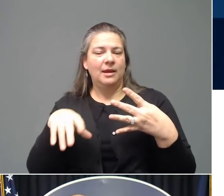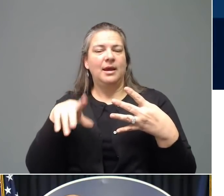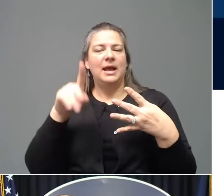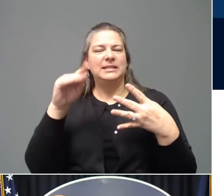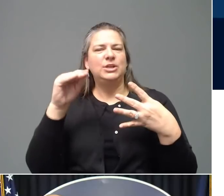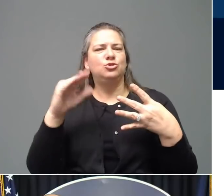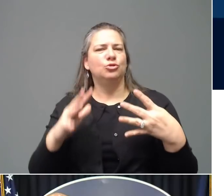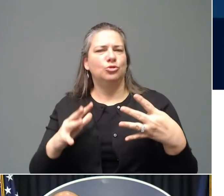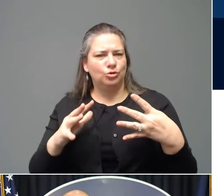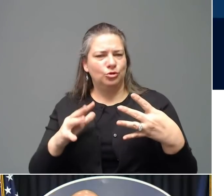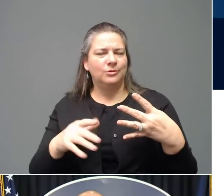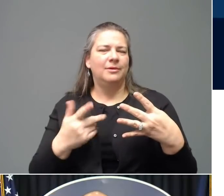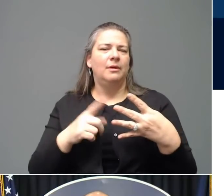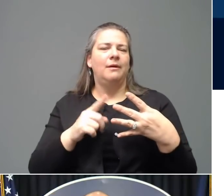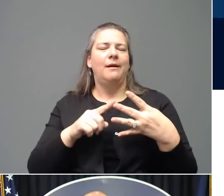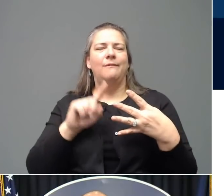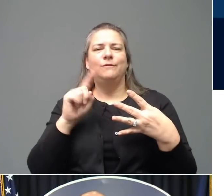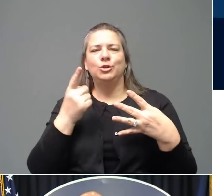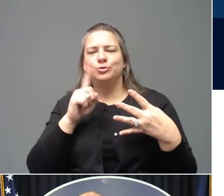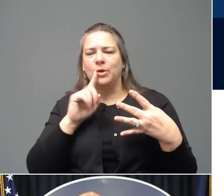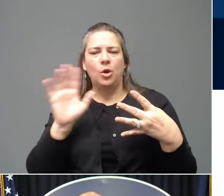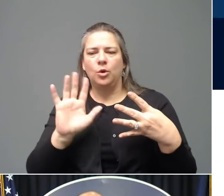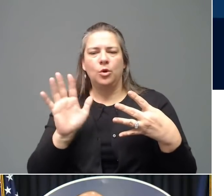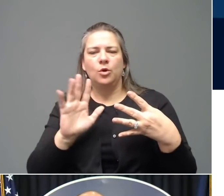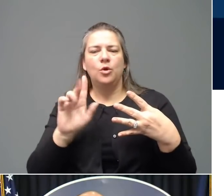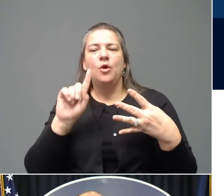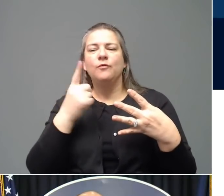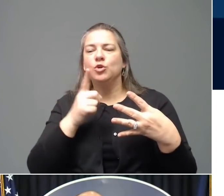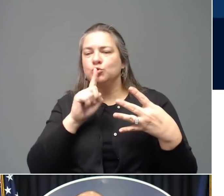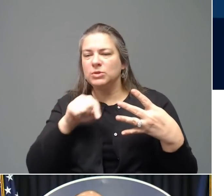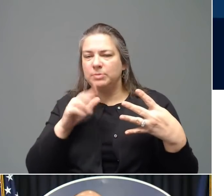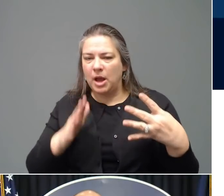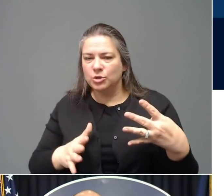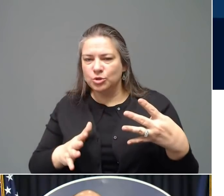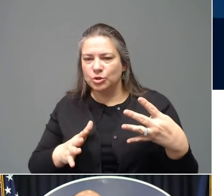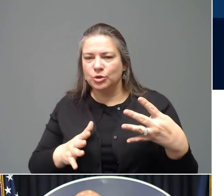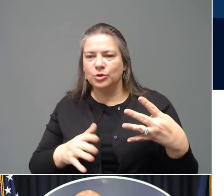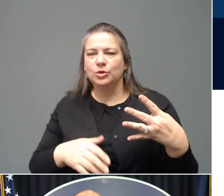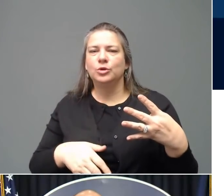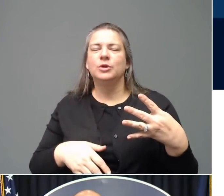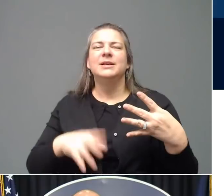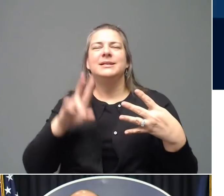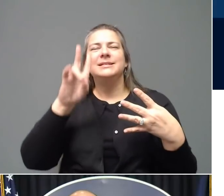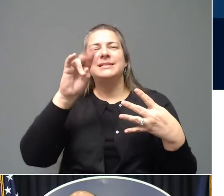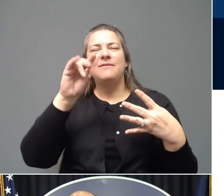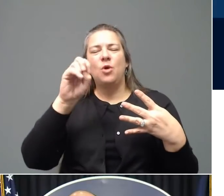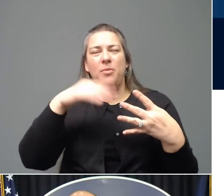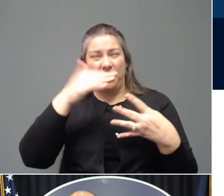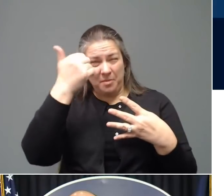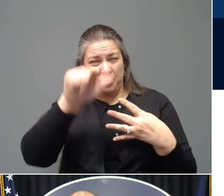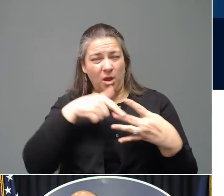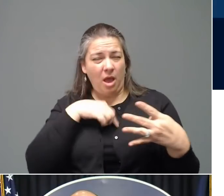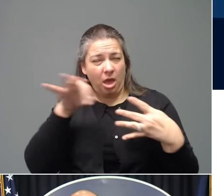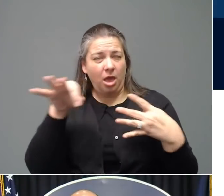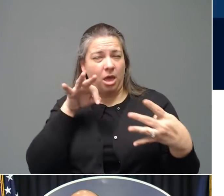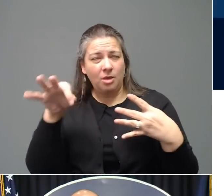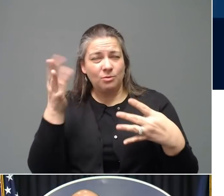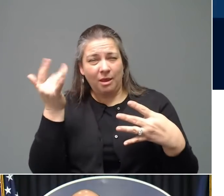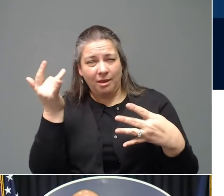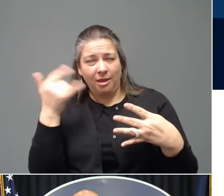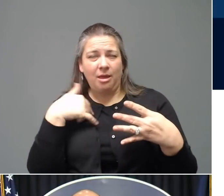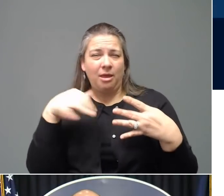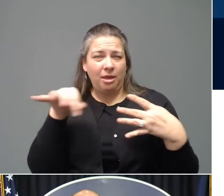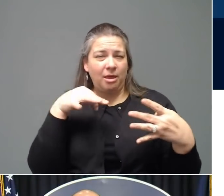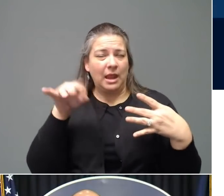first responders, and people 70 and older. Remember, we gave the rationales for these. We need to get our kids back